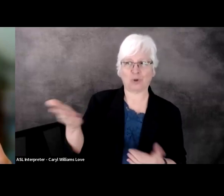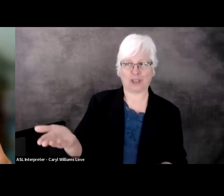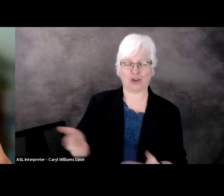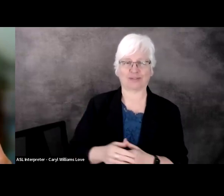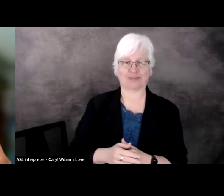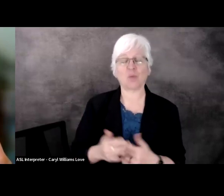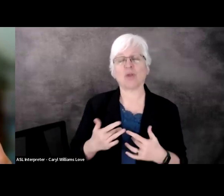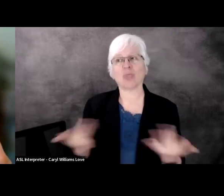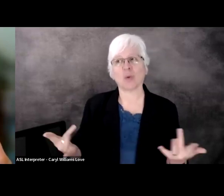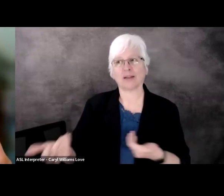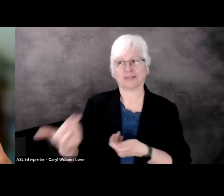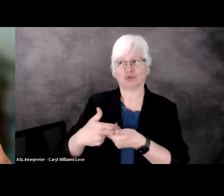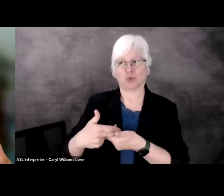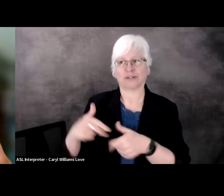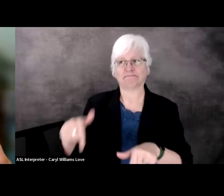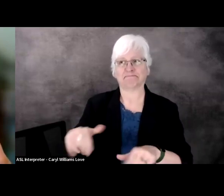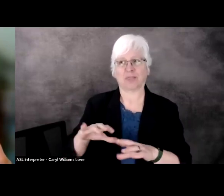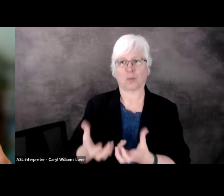so thrilled to have you as part of the group.